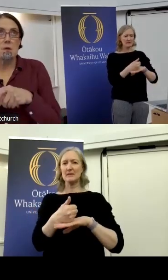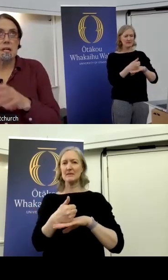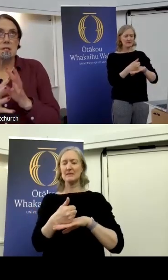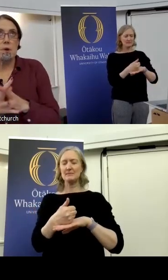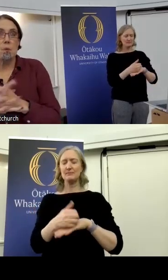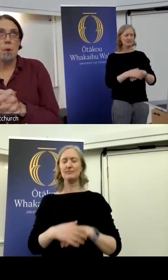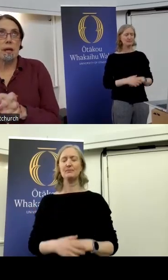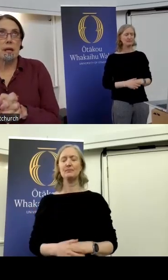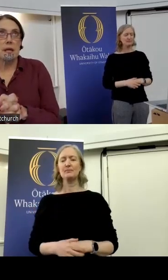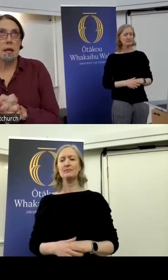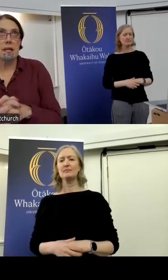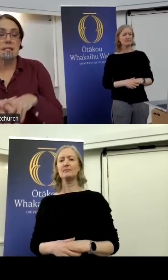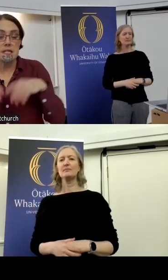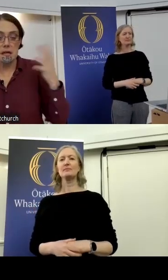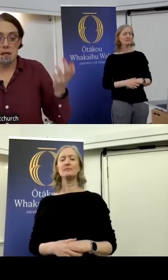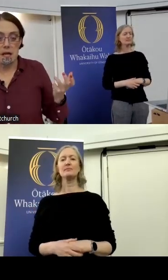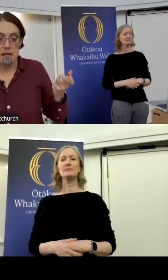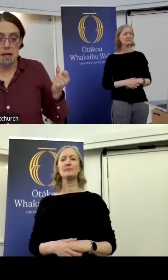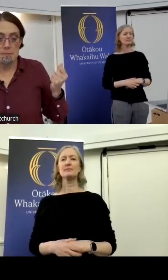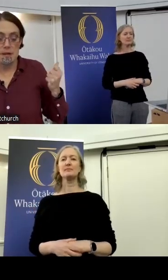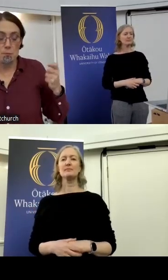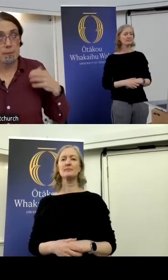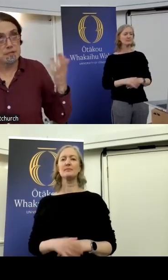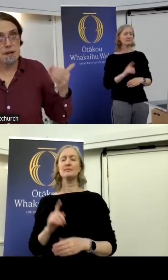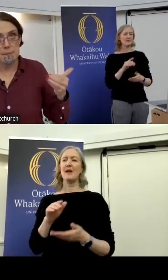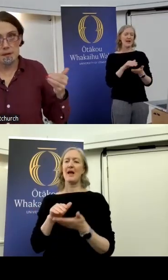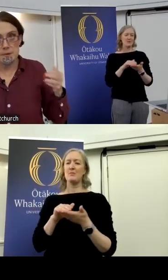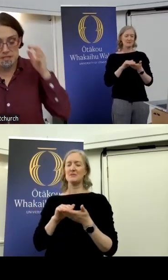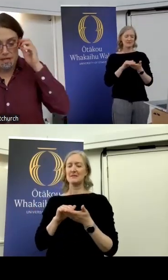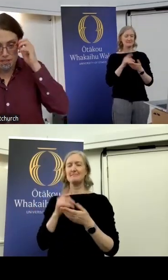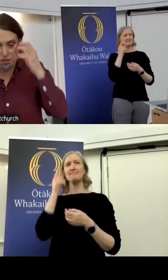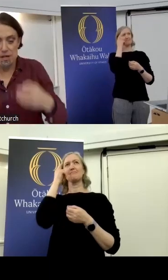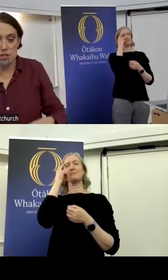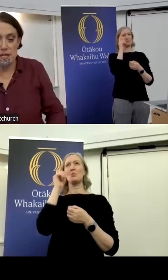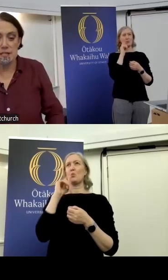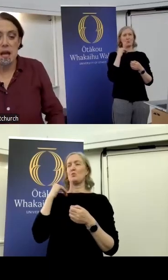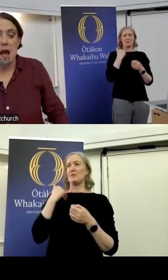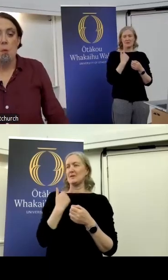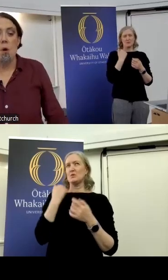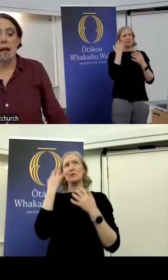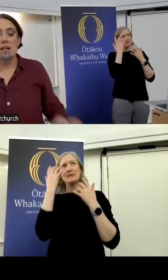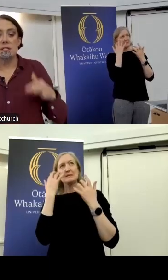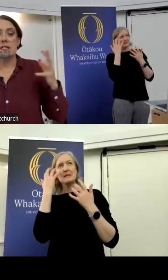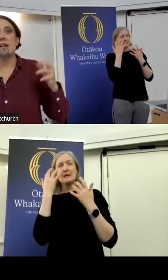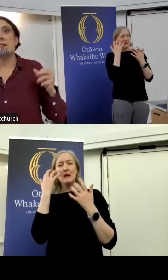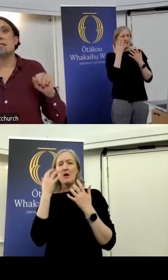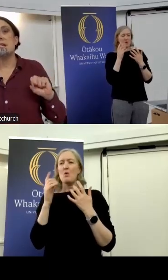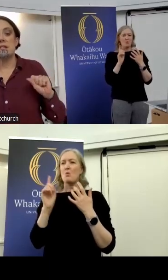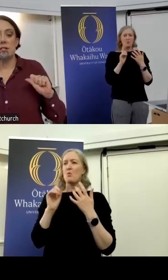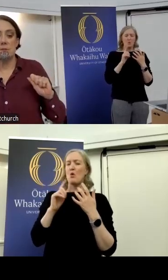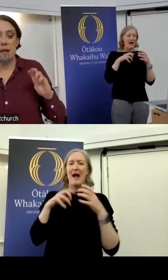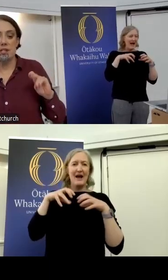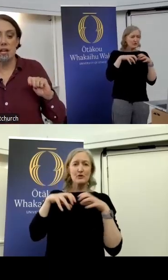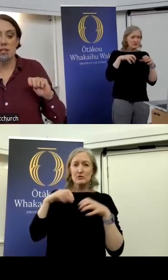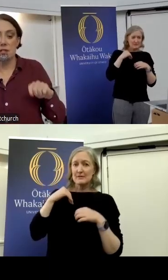that tells us what we consider when we're developing implementation strategies, what actions and efforts are